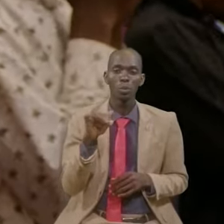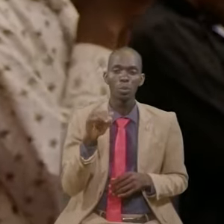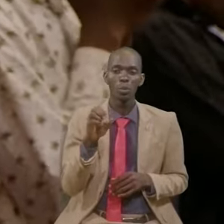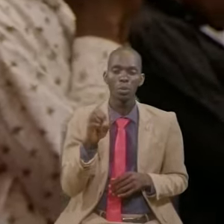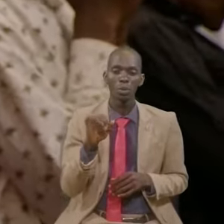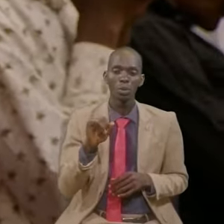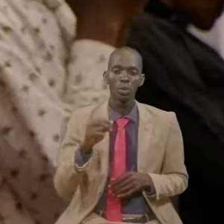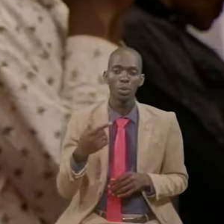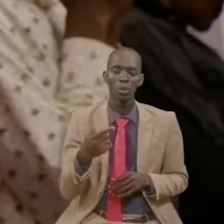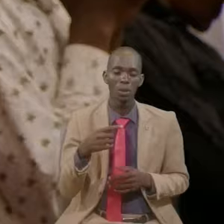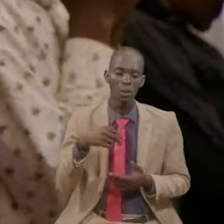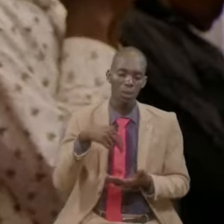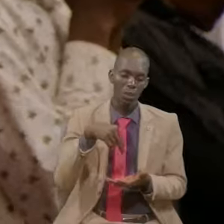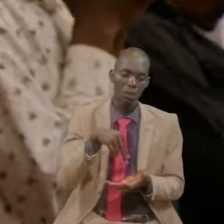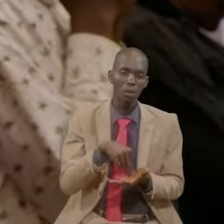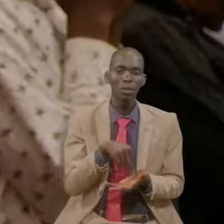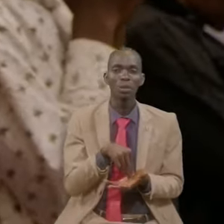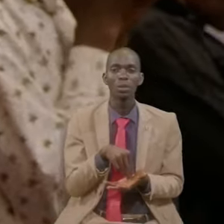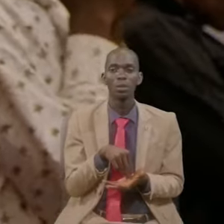Stand.